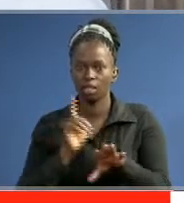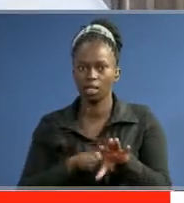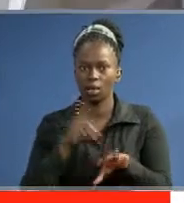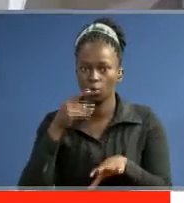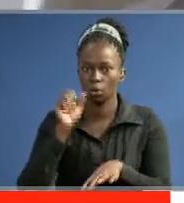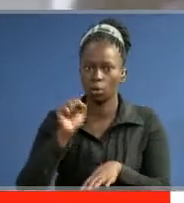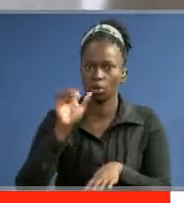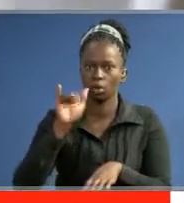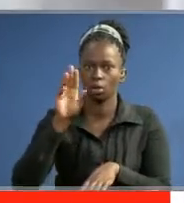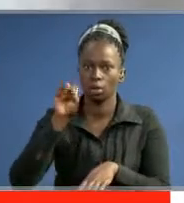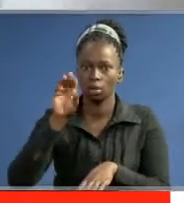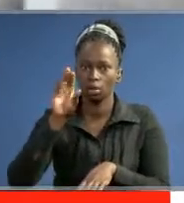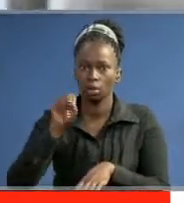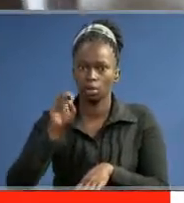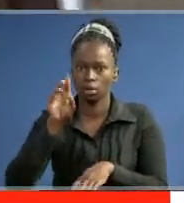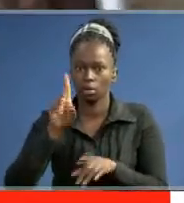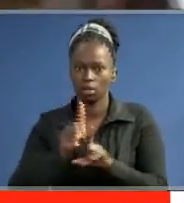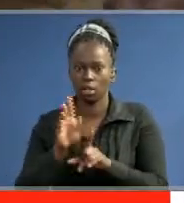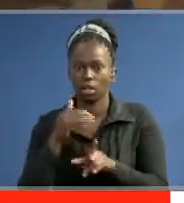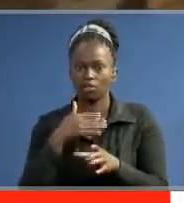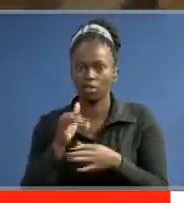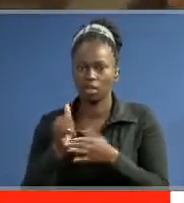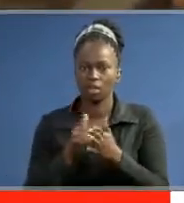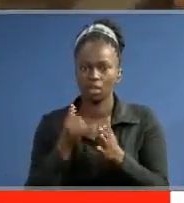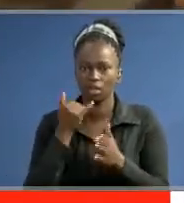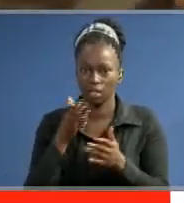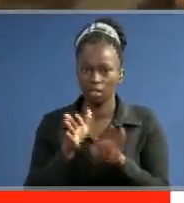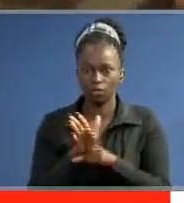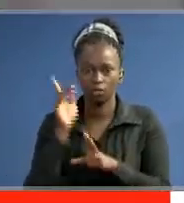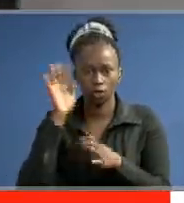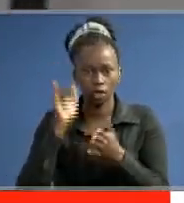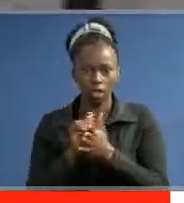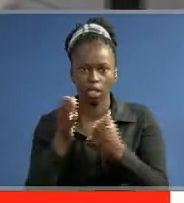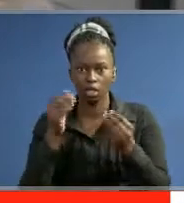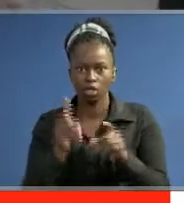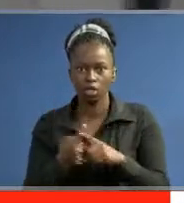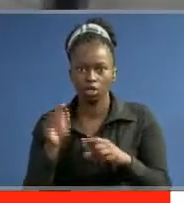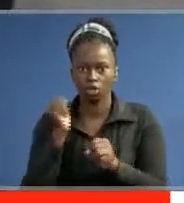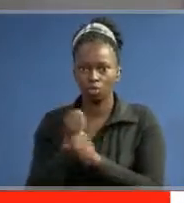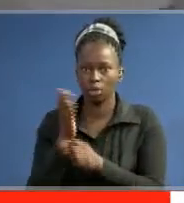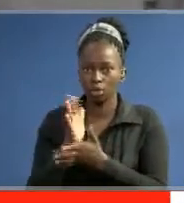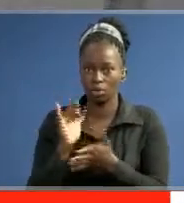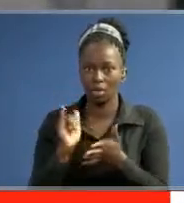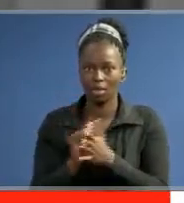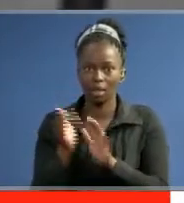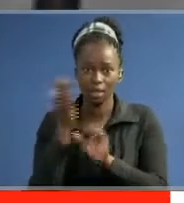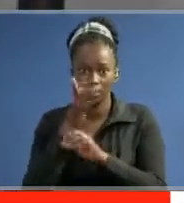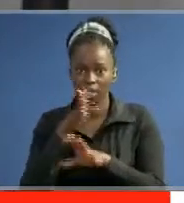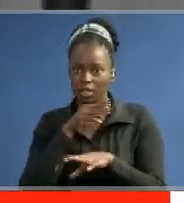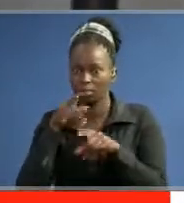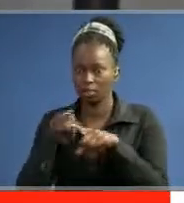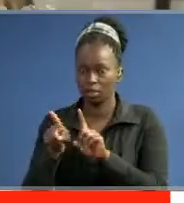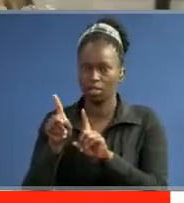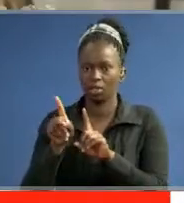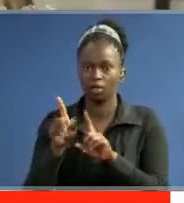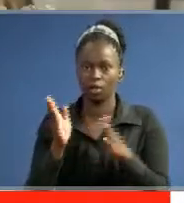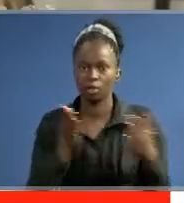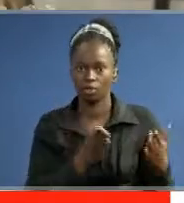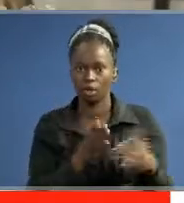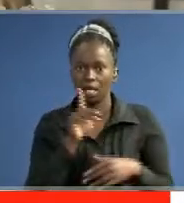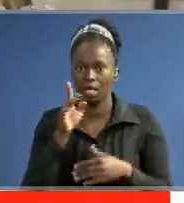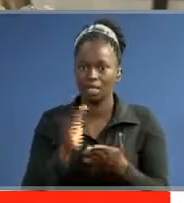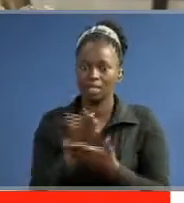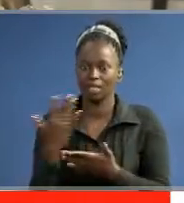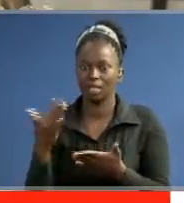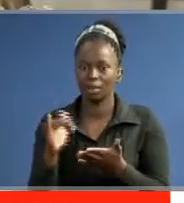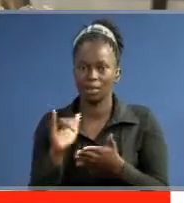Kinyanjui insists on how imperative it is for consumers to ensure the meat is stamped before buying it. These are some